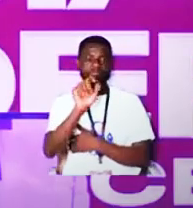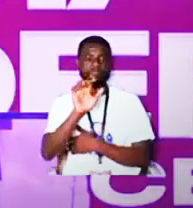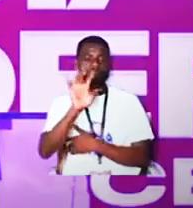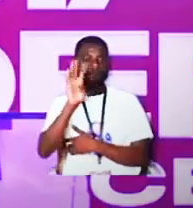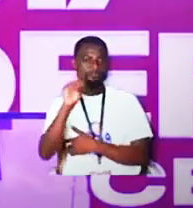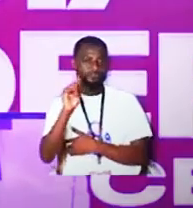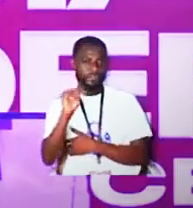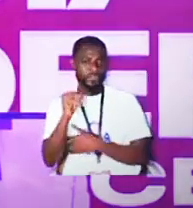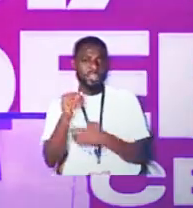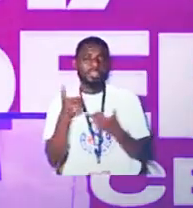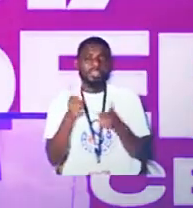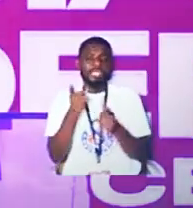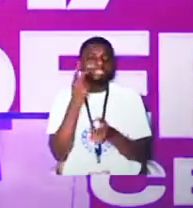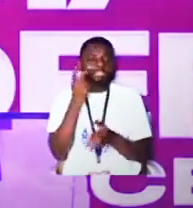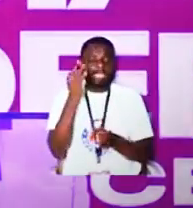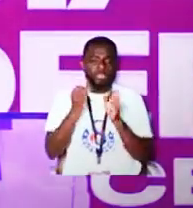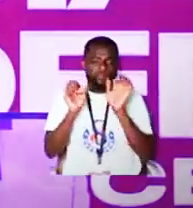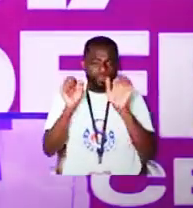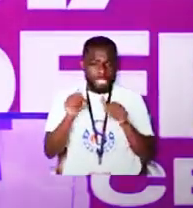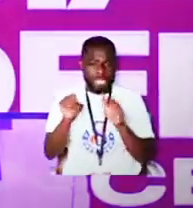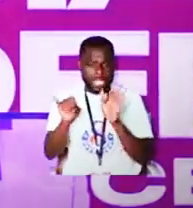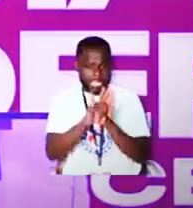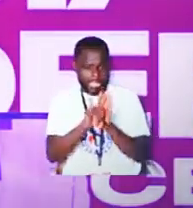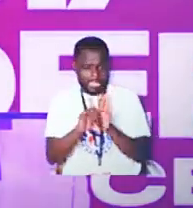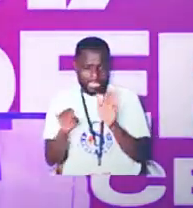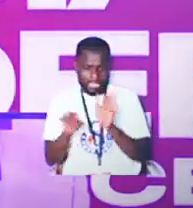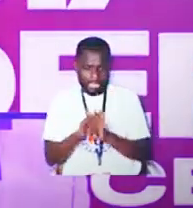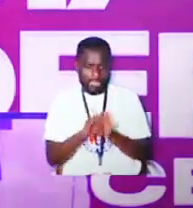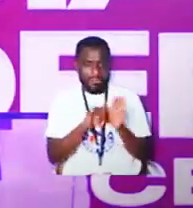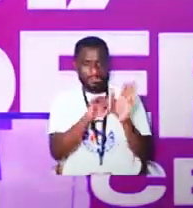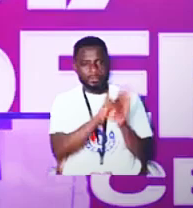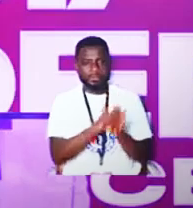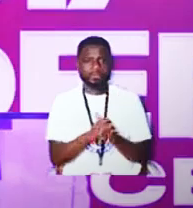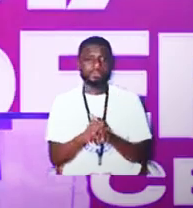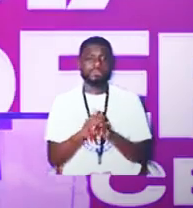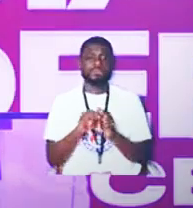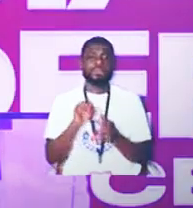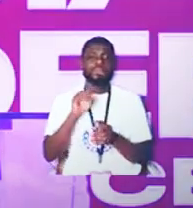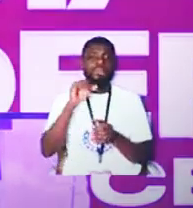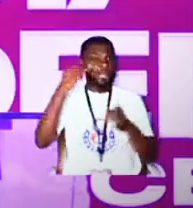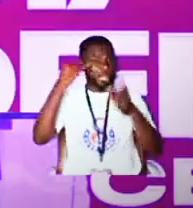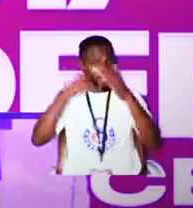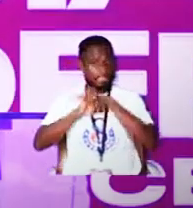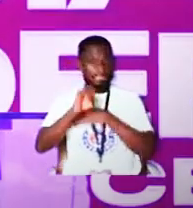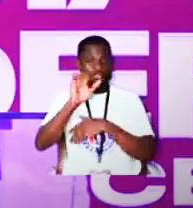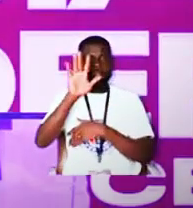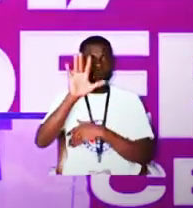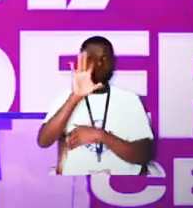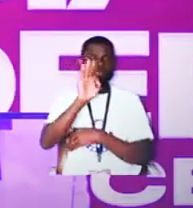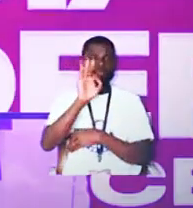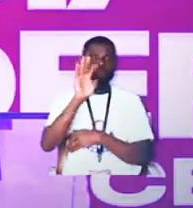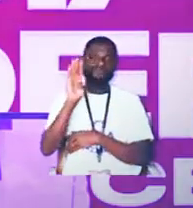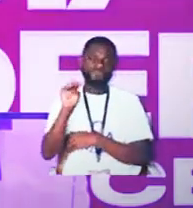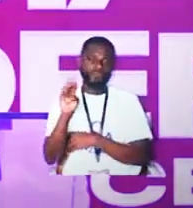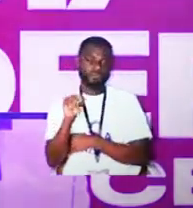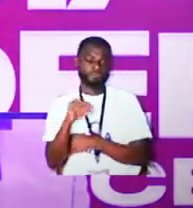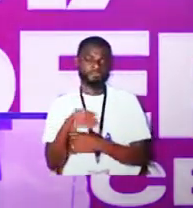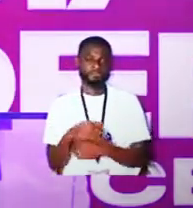can identify with Isaiah 59, 14.